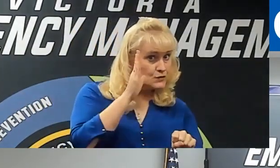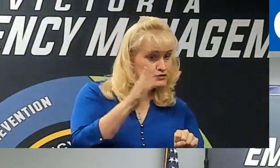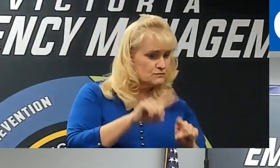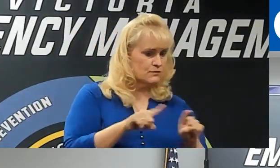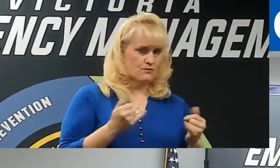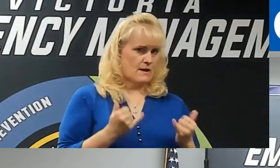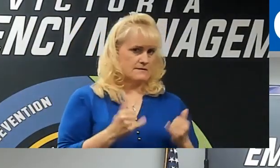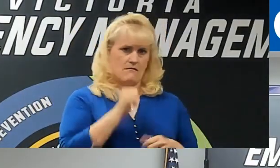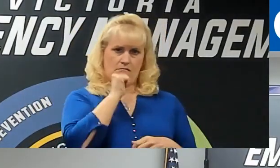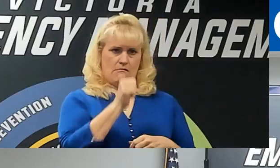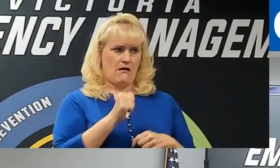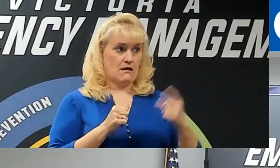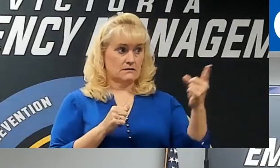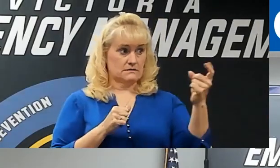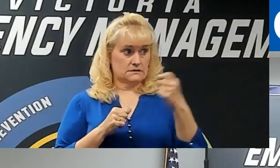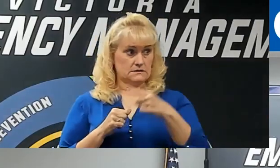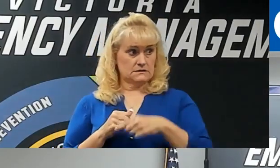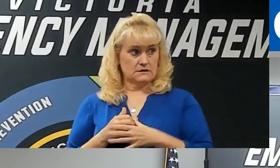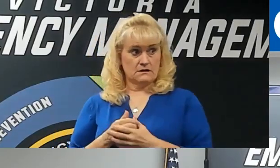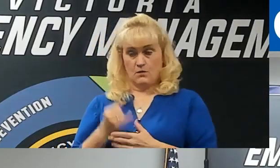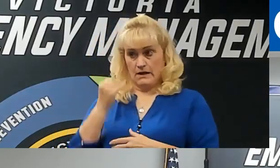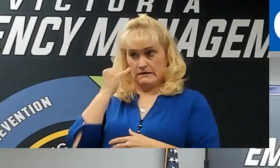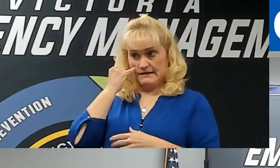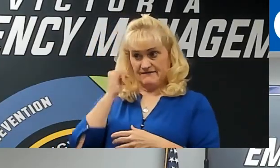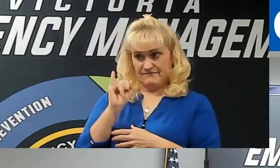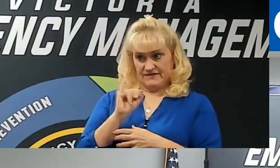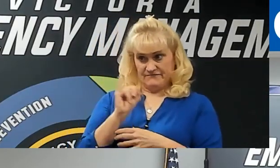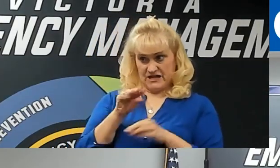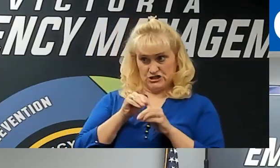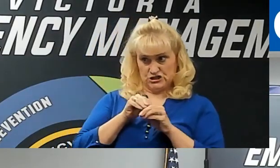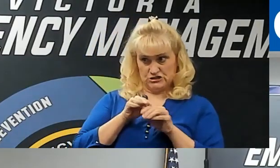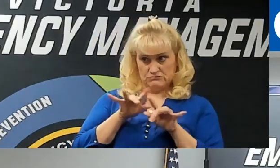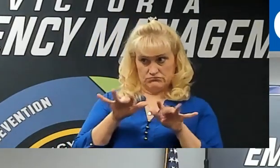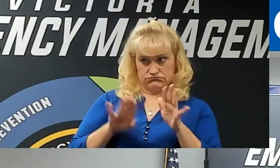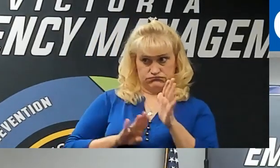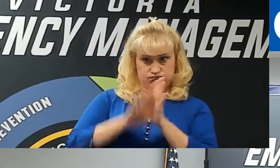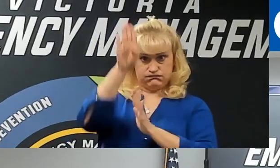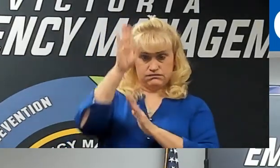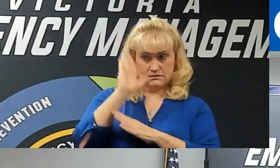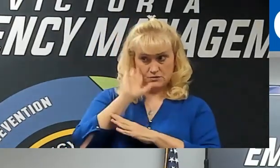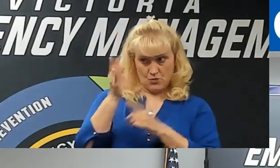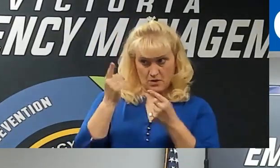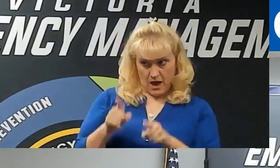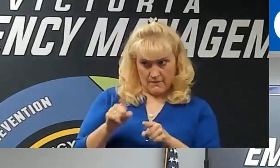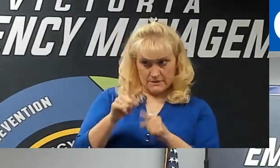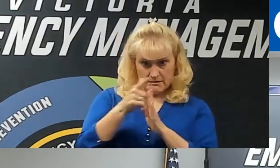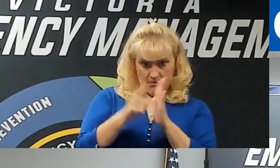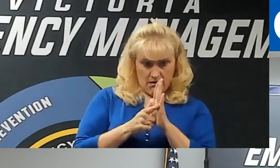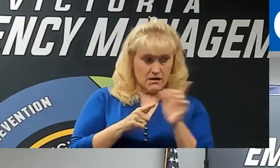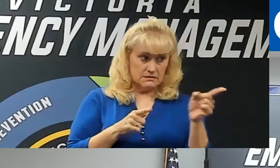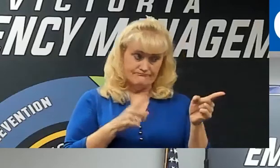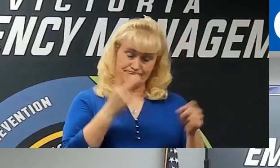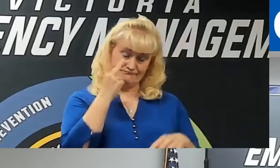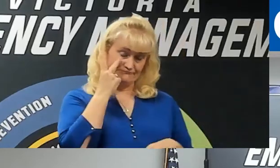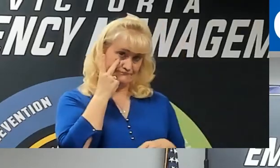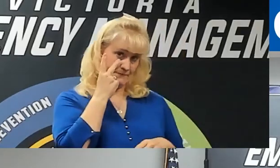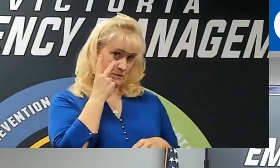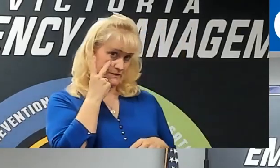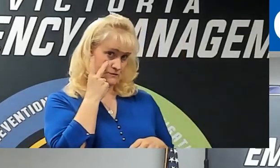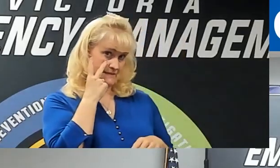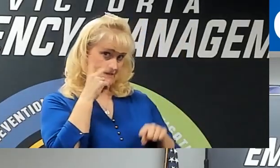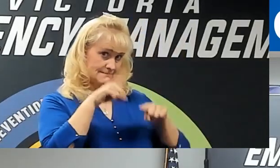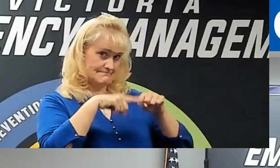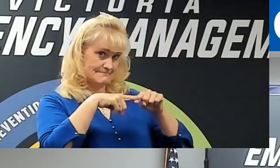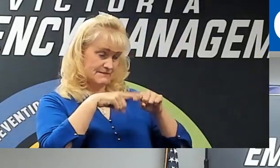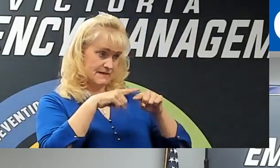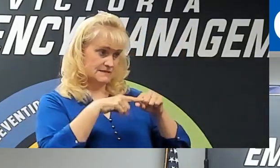Would that be something you'd consider if the infection rates continue to grow? We will see. We will see. Well, the one thing that I would hate to see happen,